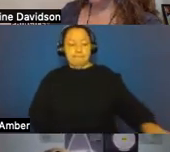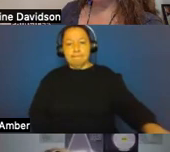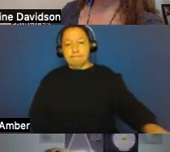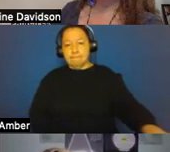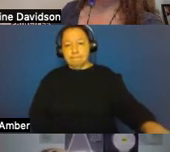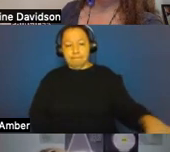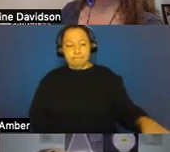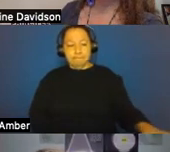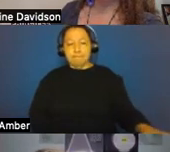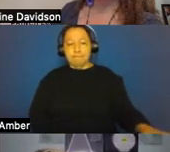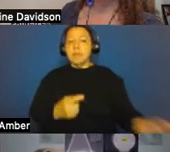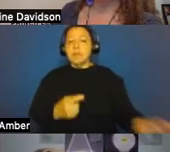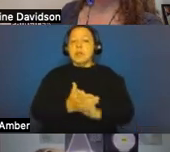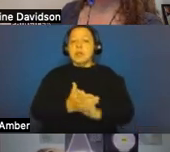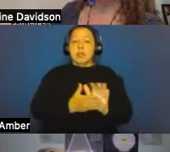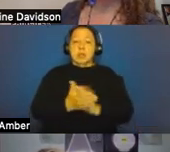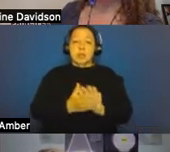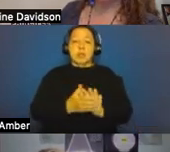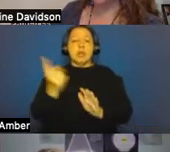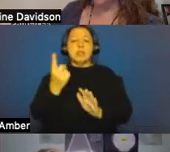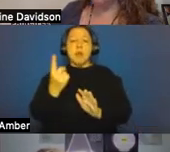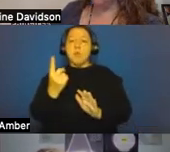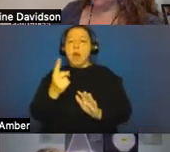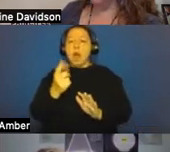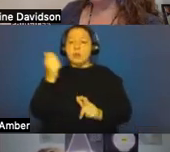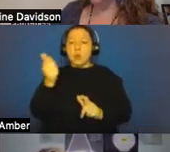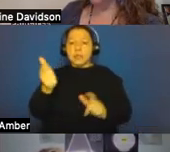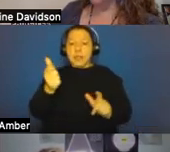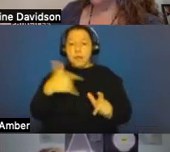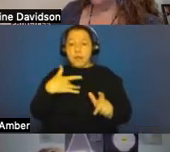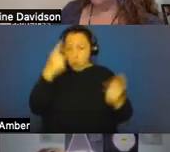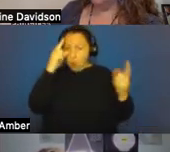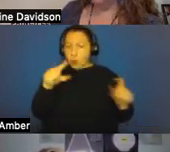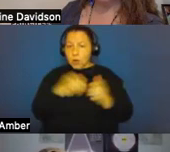Is somebody who agrees with that? Would you like to jump on the mic and talk about why you